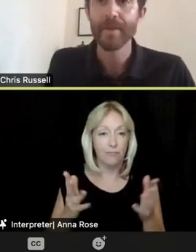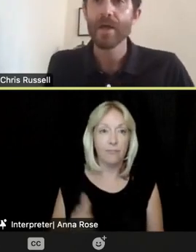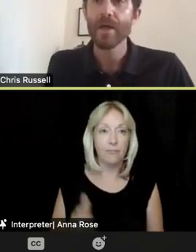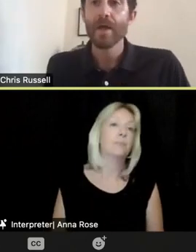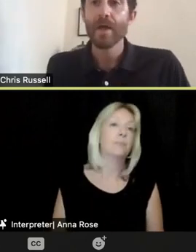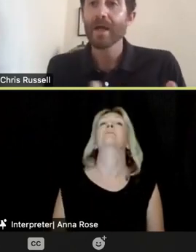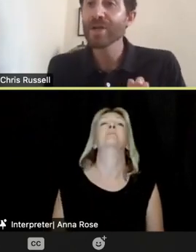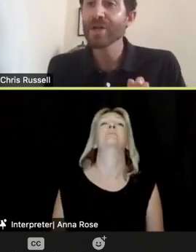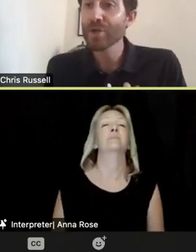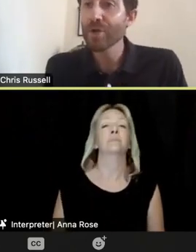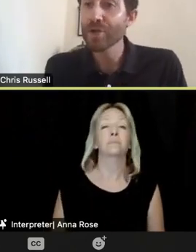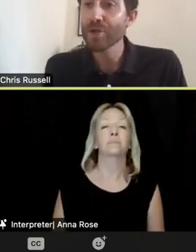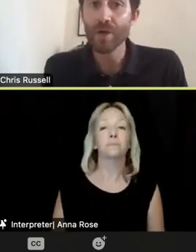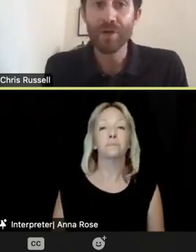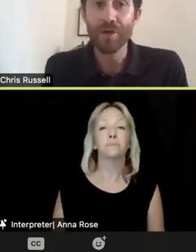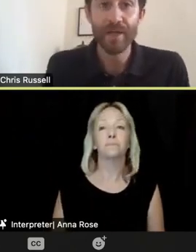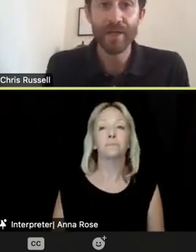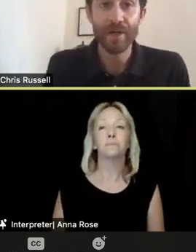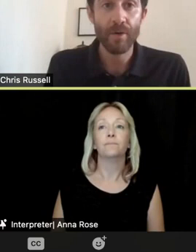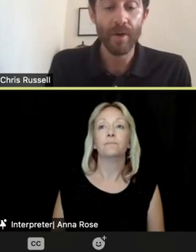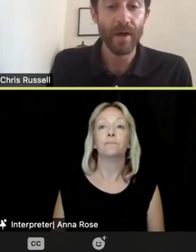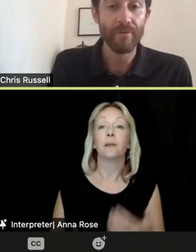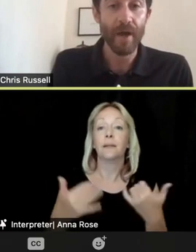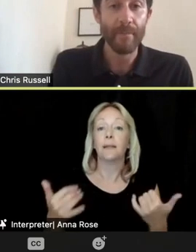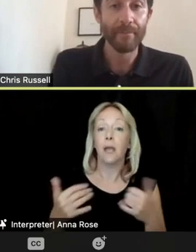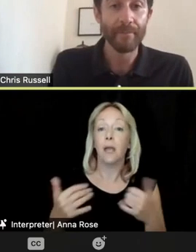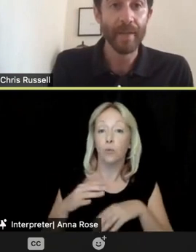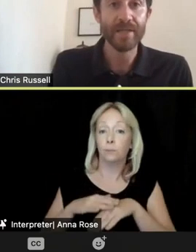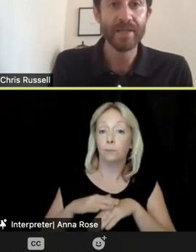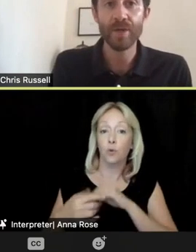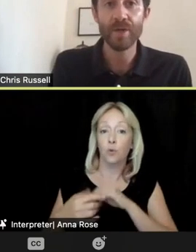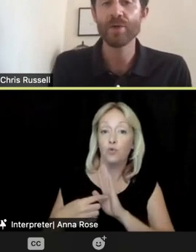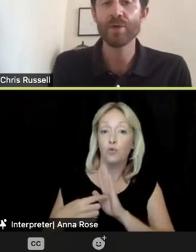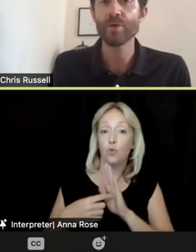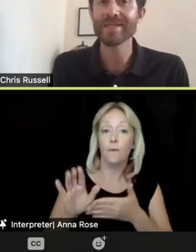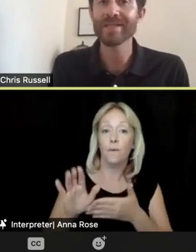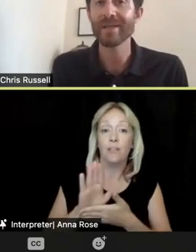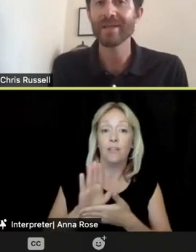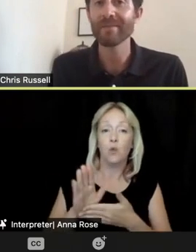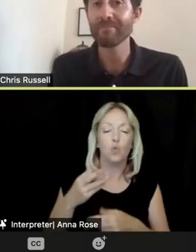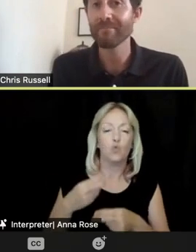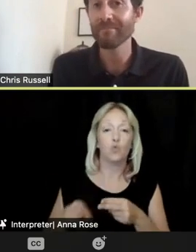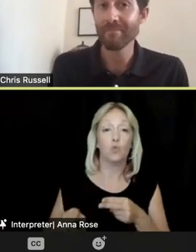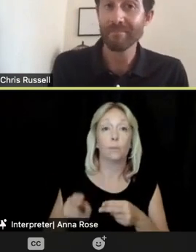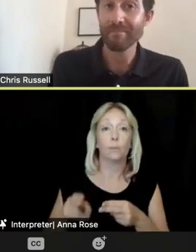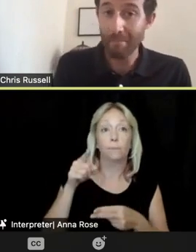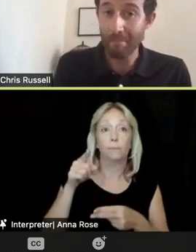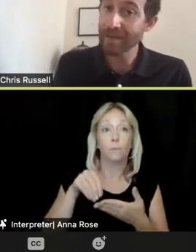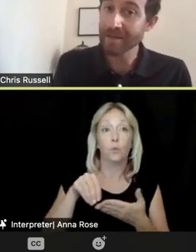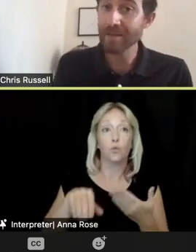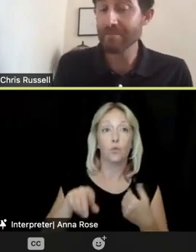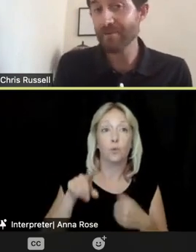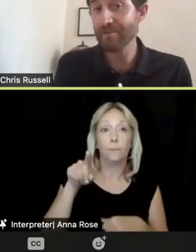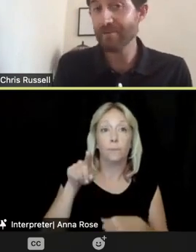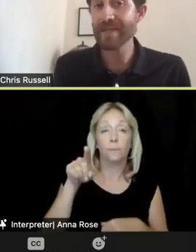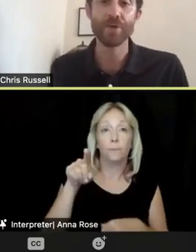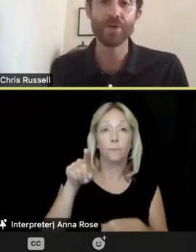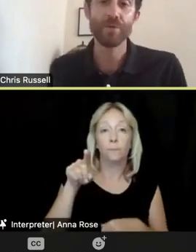All right. I'm going to show you a short little video of a student who is in